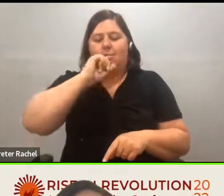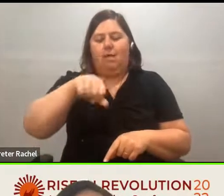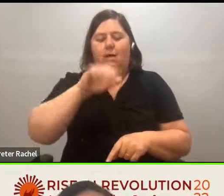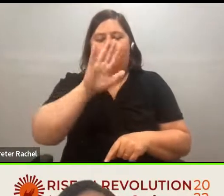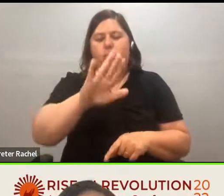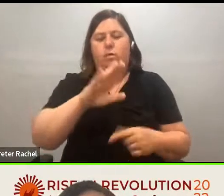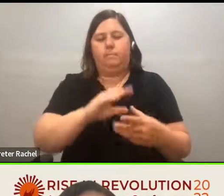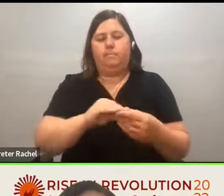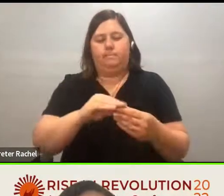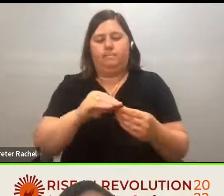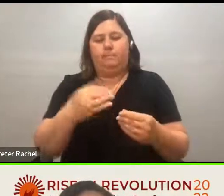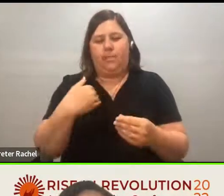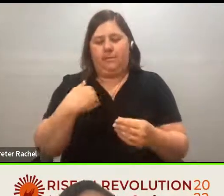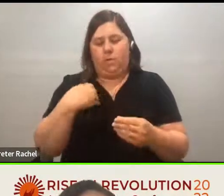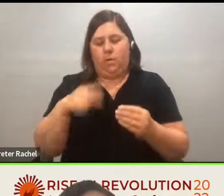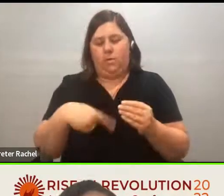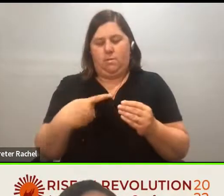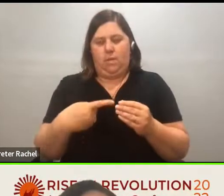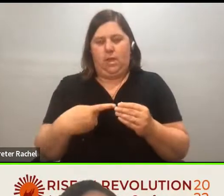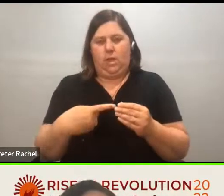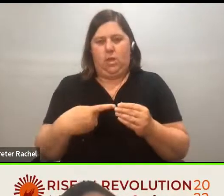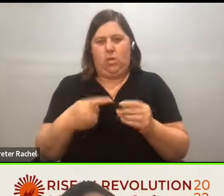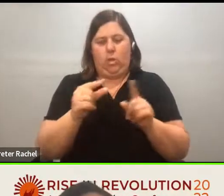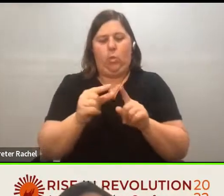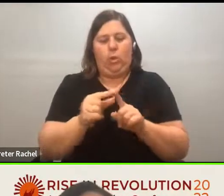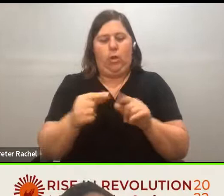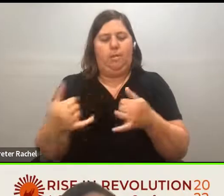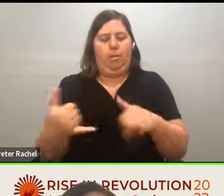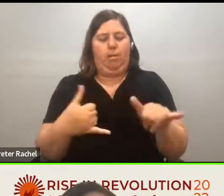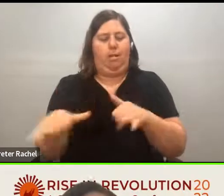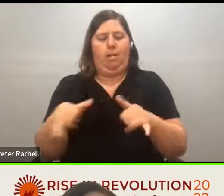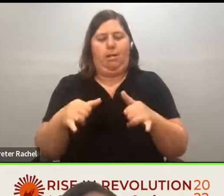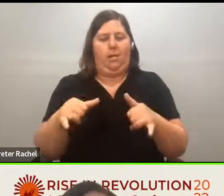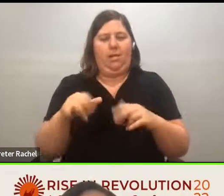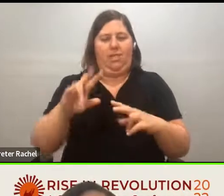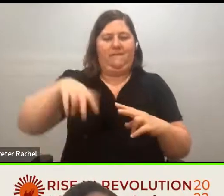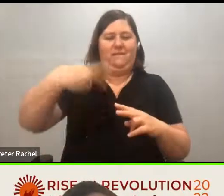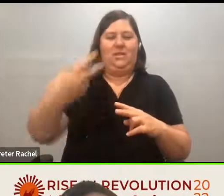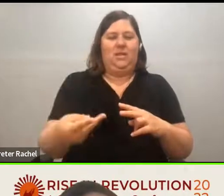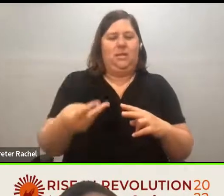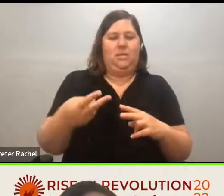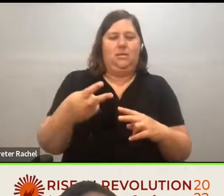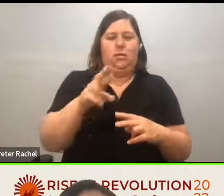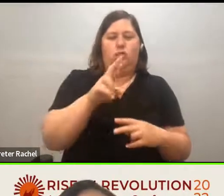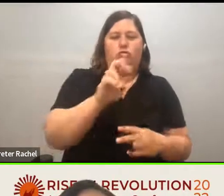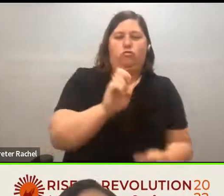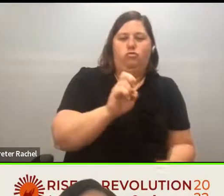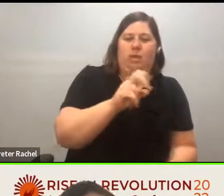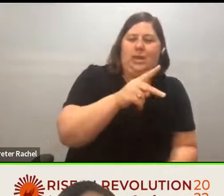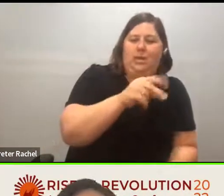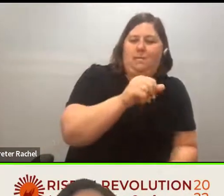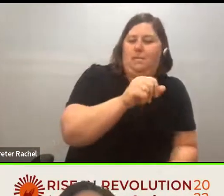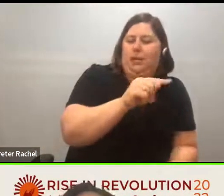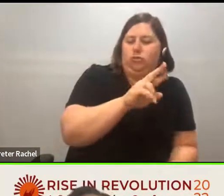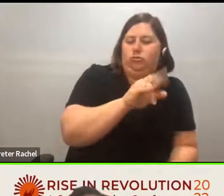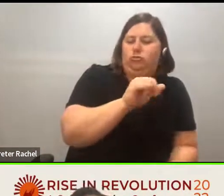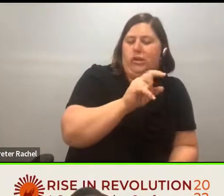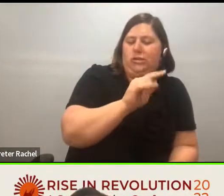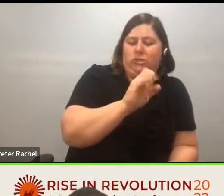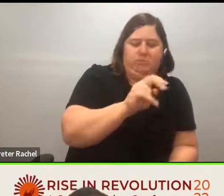were talking about and the wordplay and the flipping of repatriation to